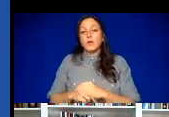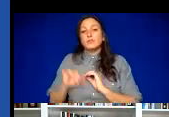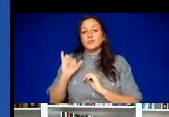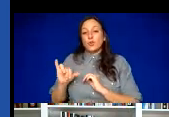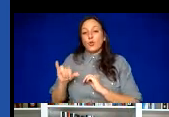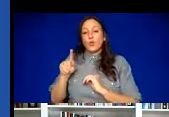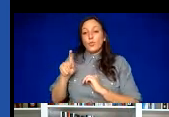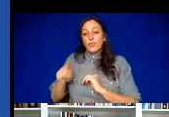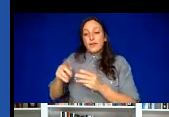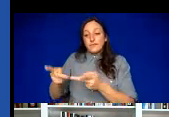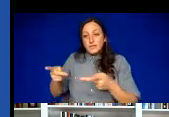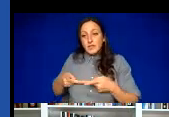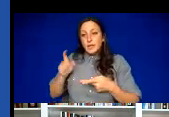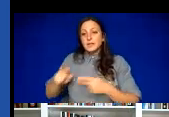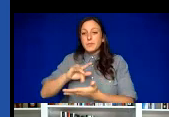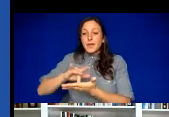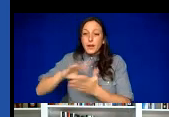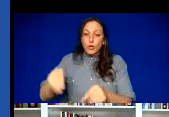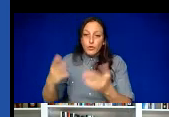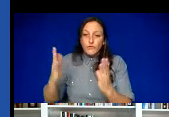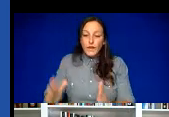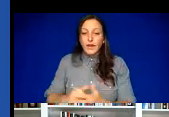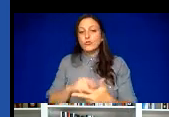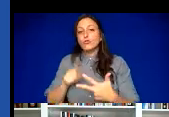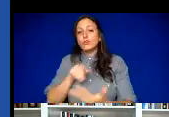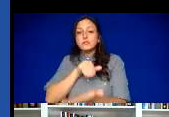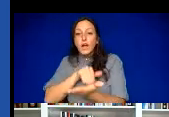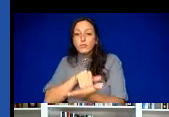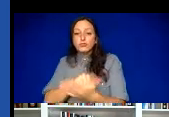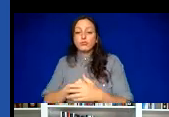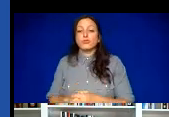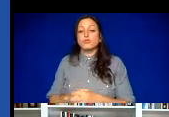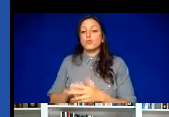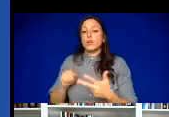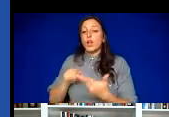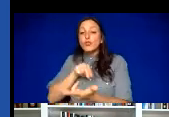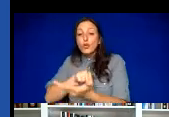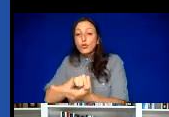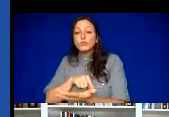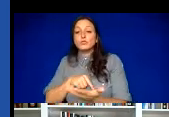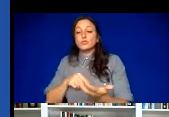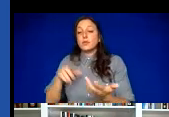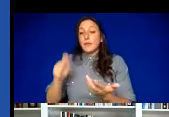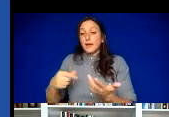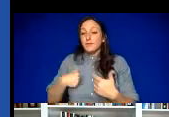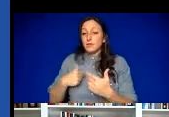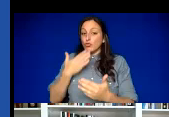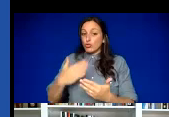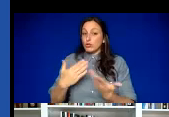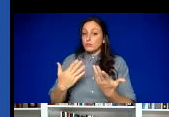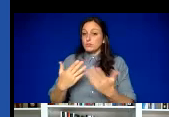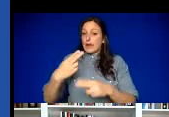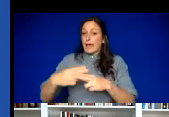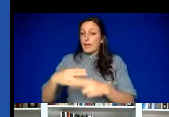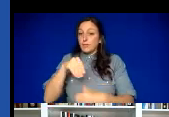medical provider, a doctor, a nurse practitioner in good standing with the state, have an active license, and really,